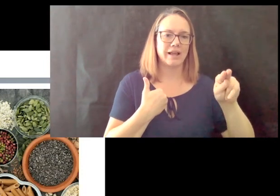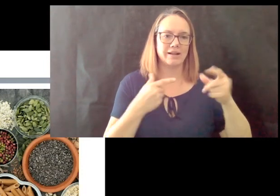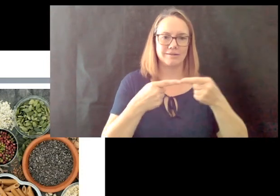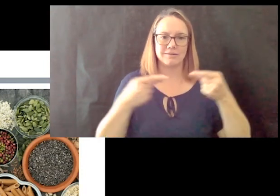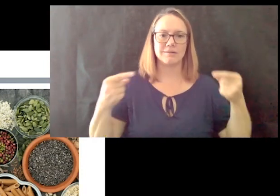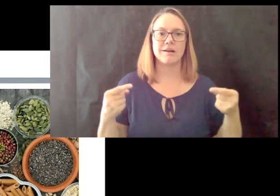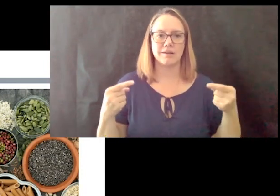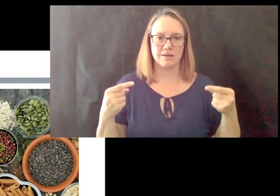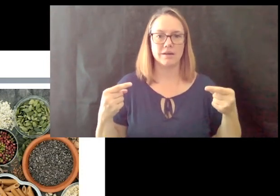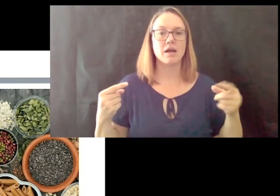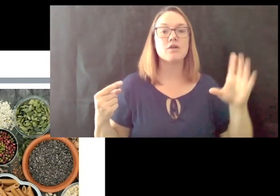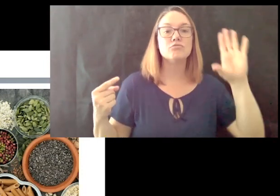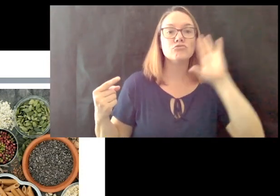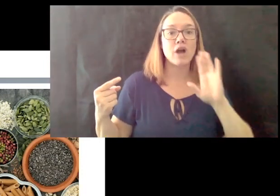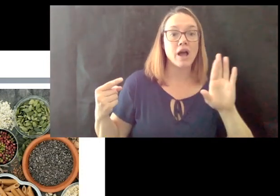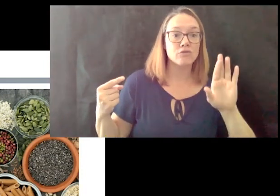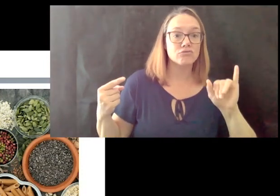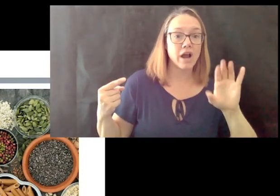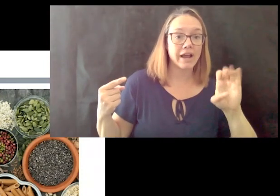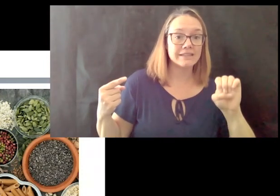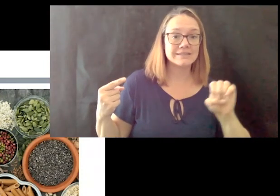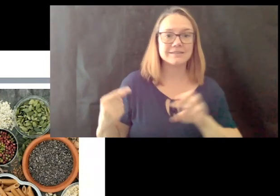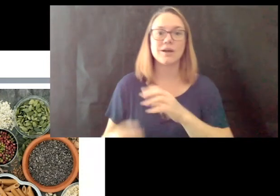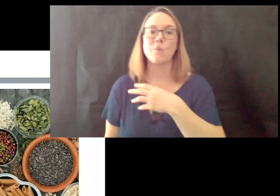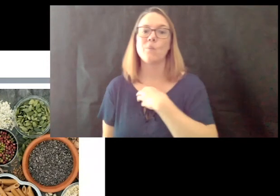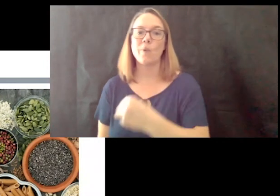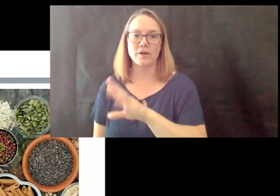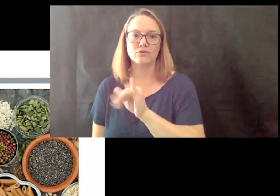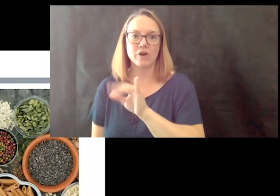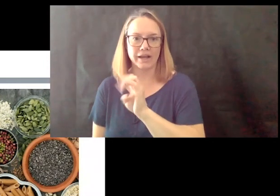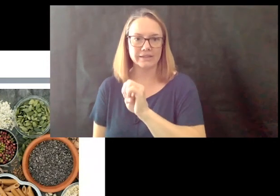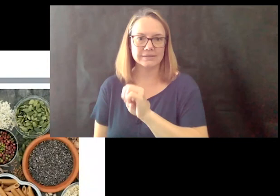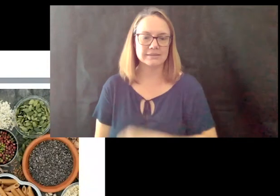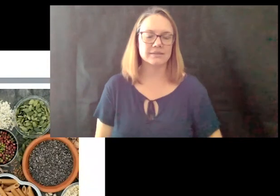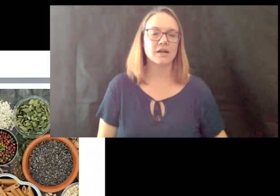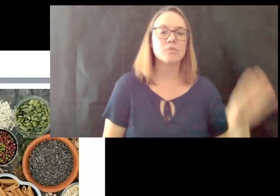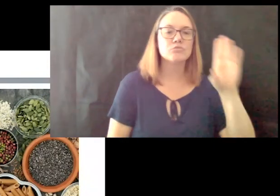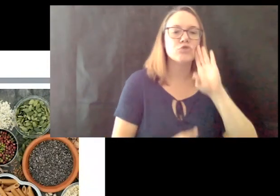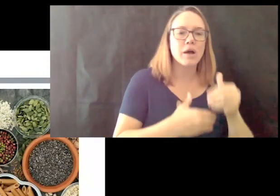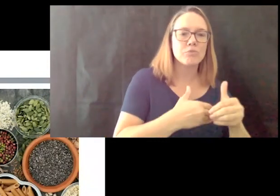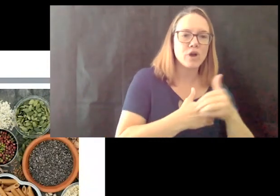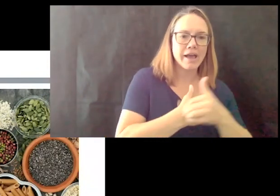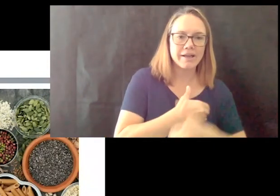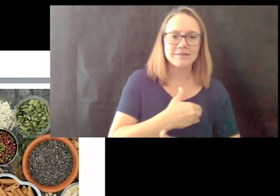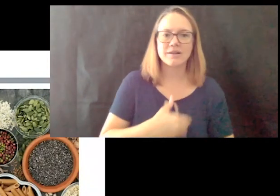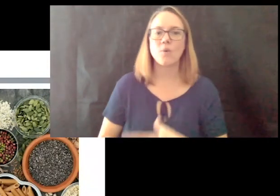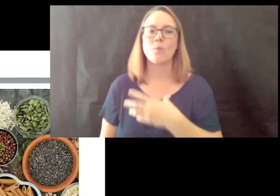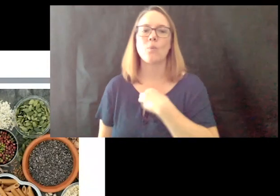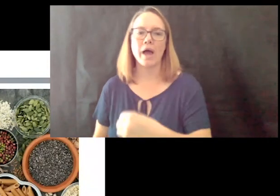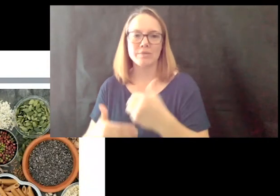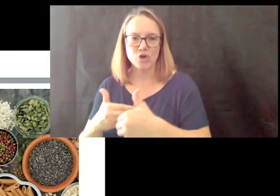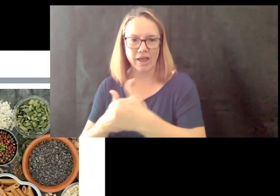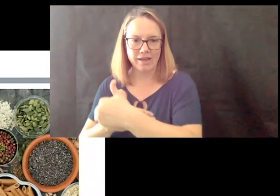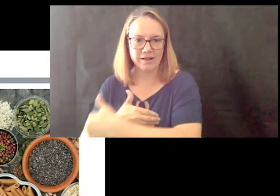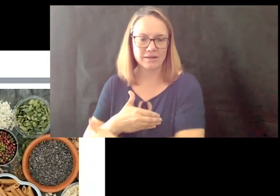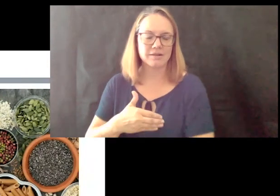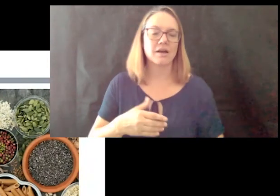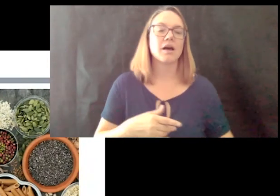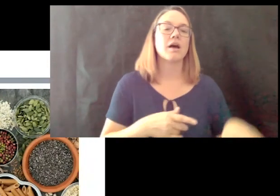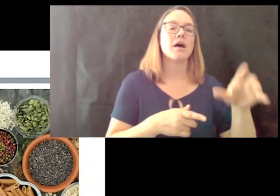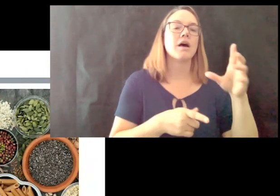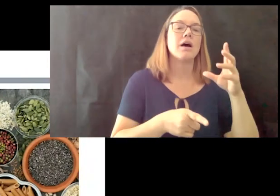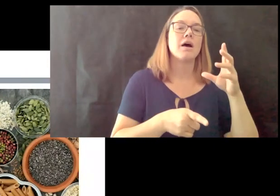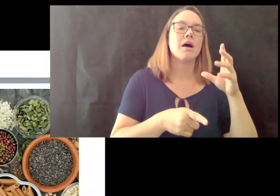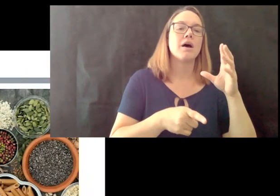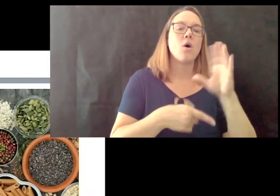whole wheat bread. Brown rice has white rice as a counterpart. Regular pasta has whole wheat pasta